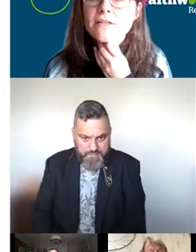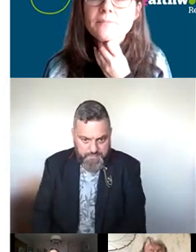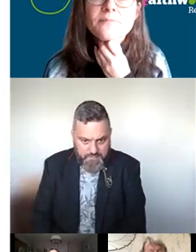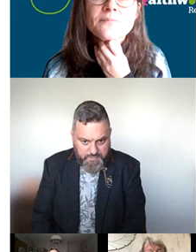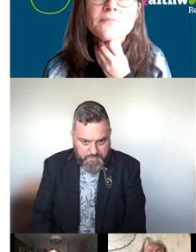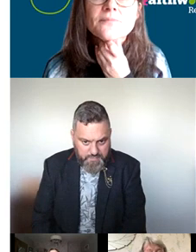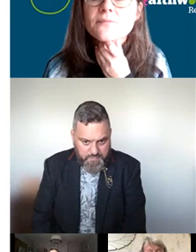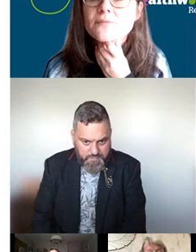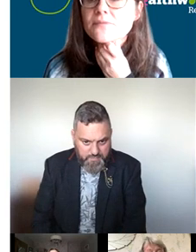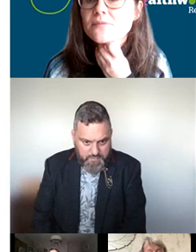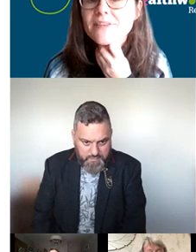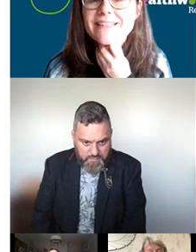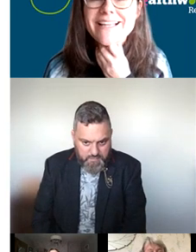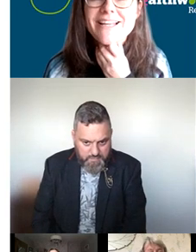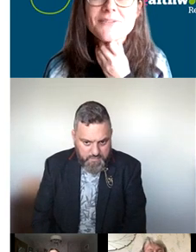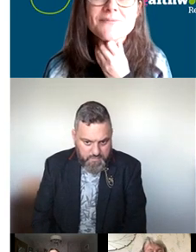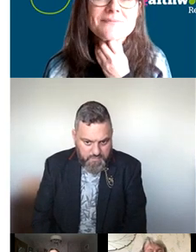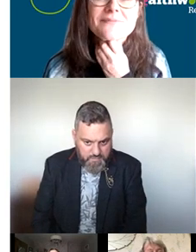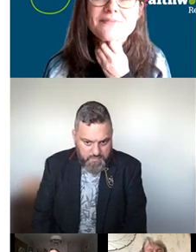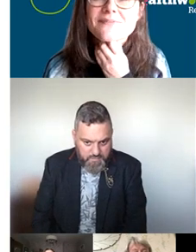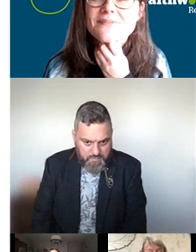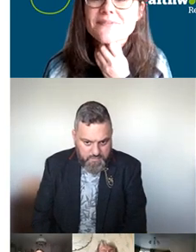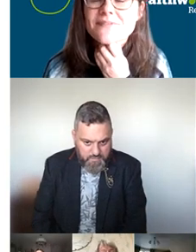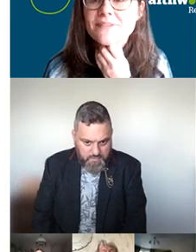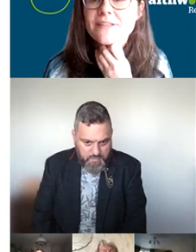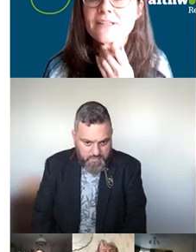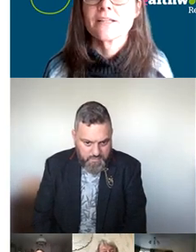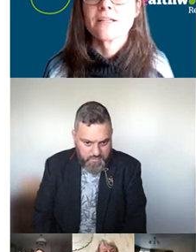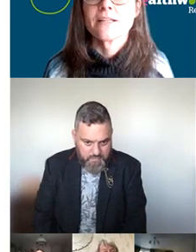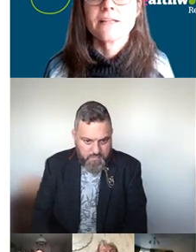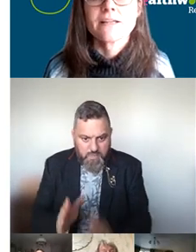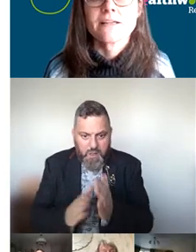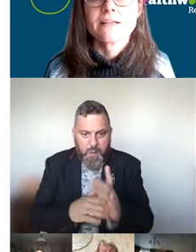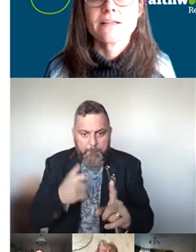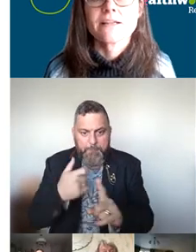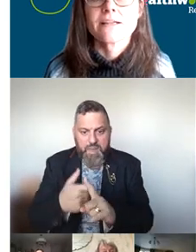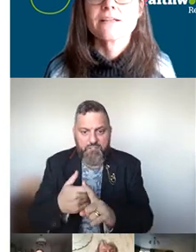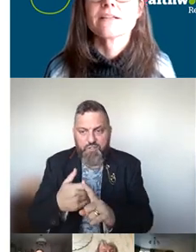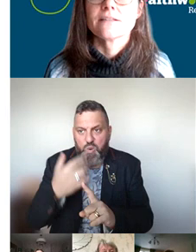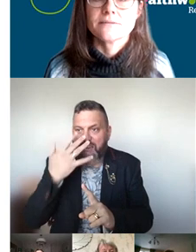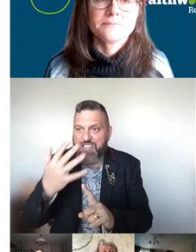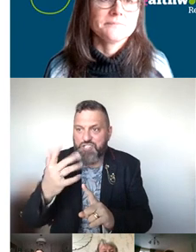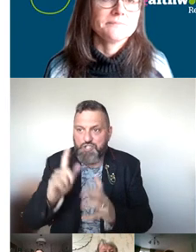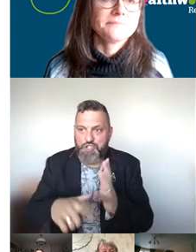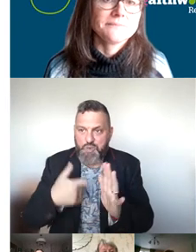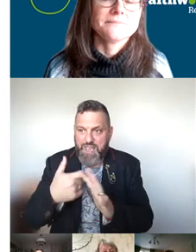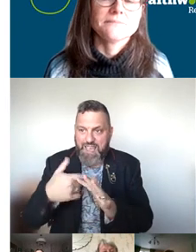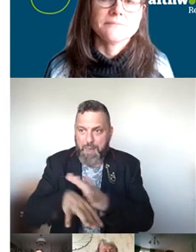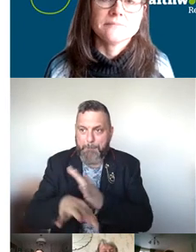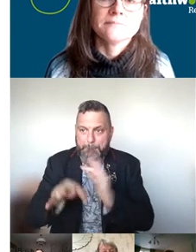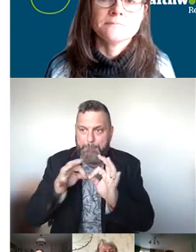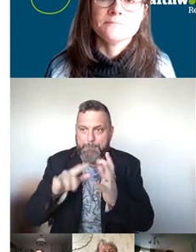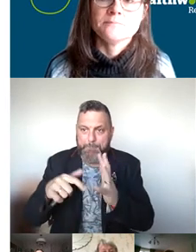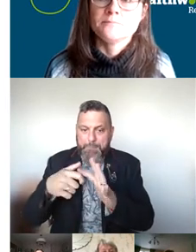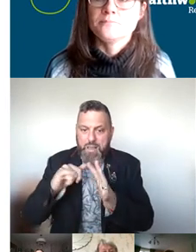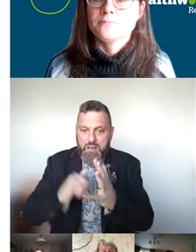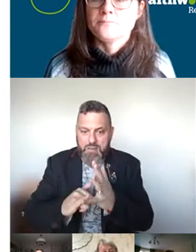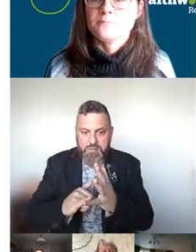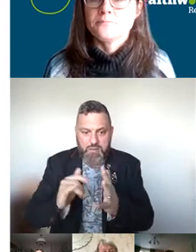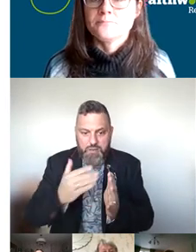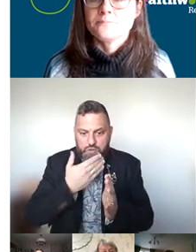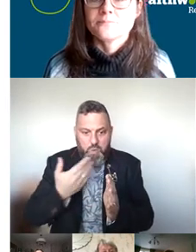have your hand up. Hi there. It's Hello. Mark Russell. I'm Chief Executive of Age UK Buckinghamshire. So hope you don't